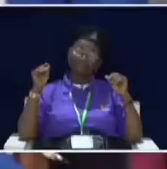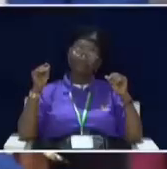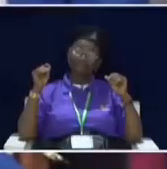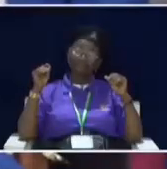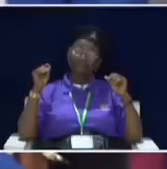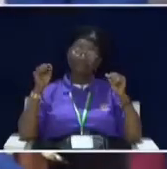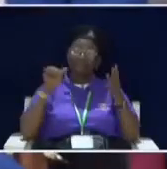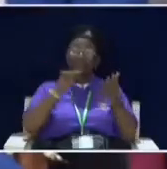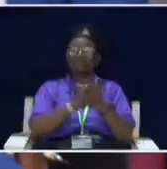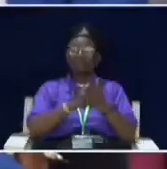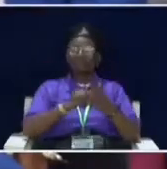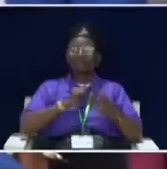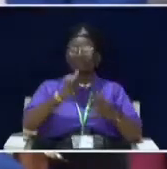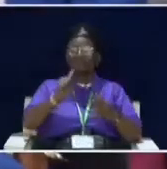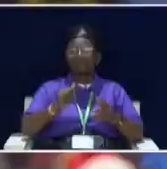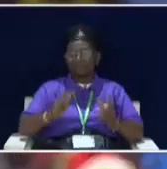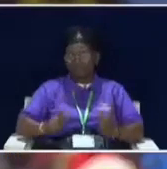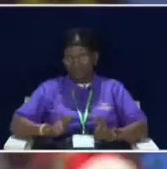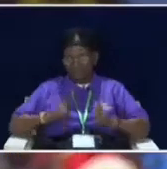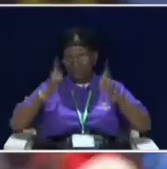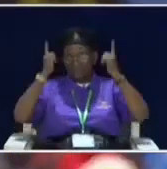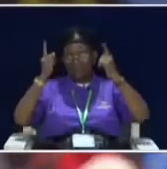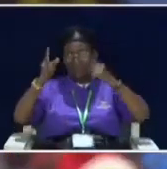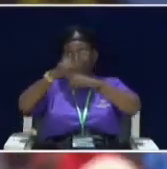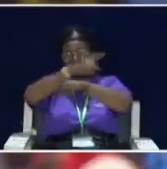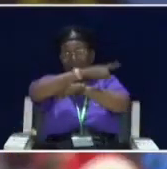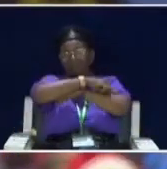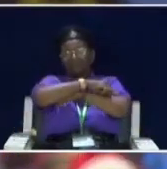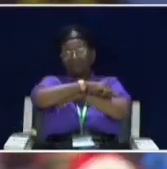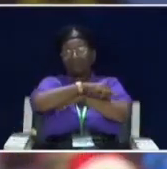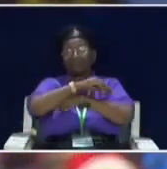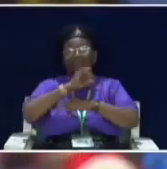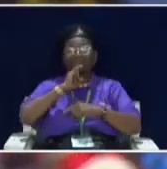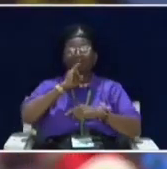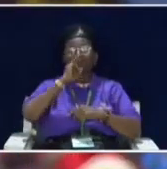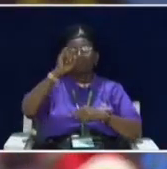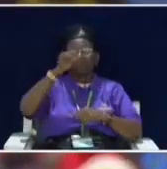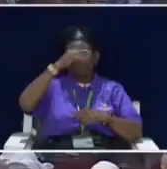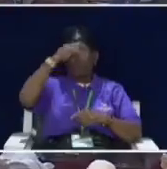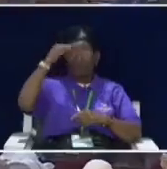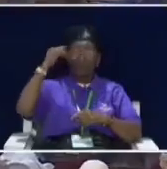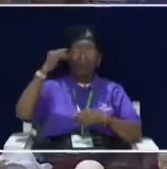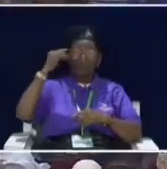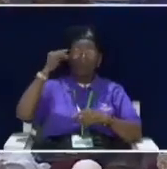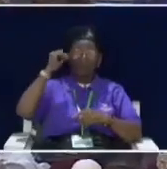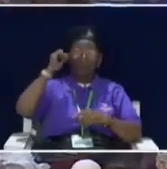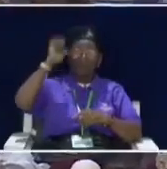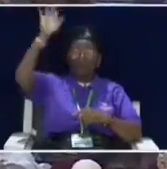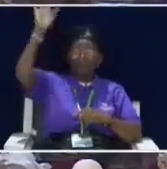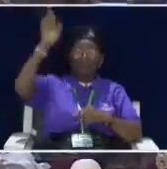That I'm alive today is because his name is